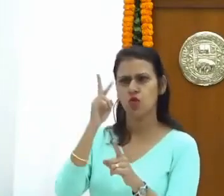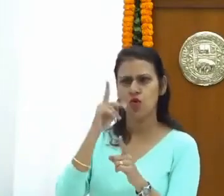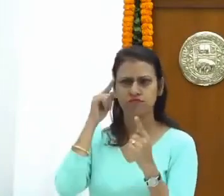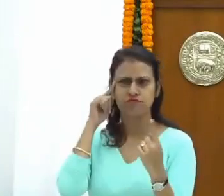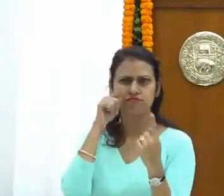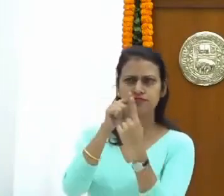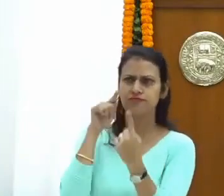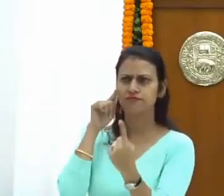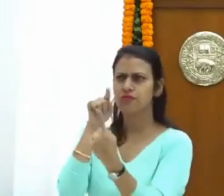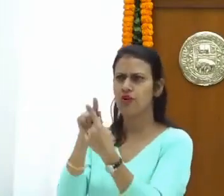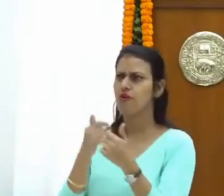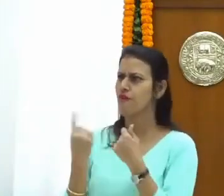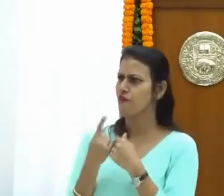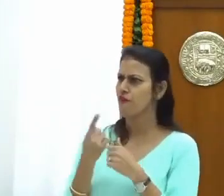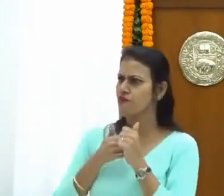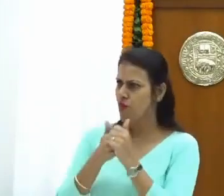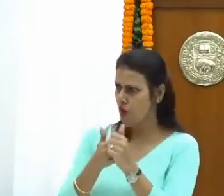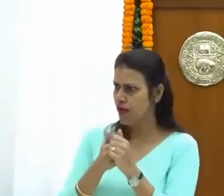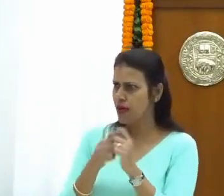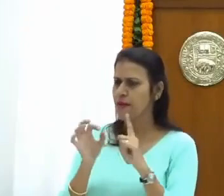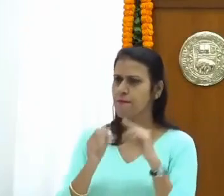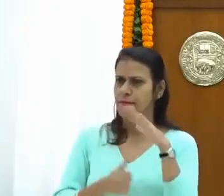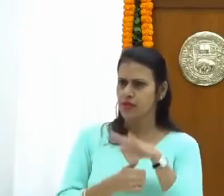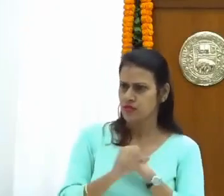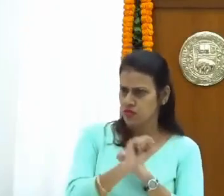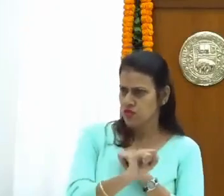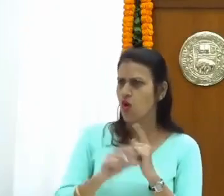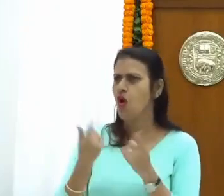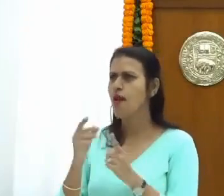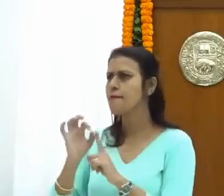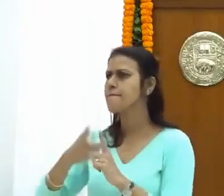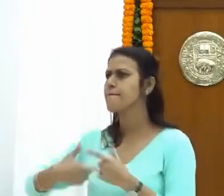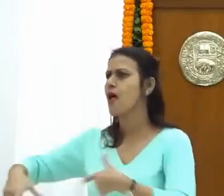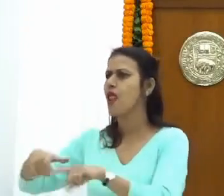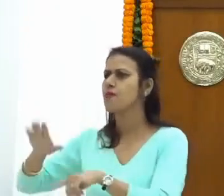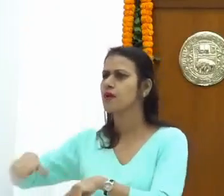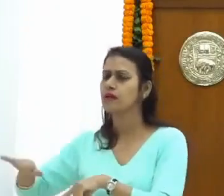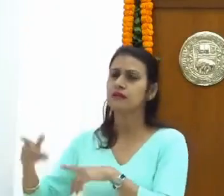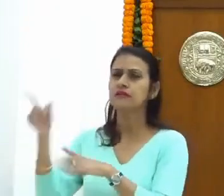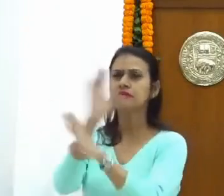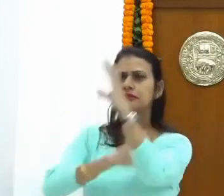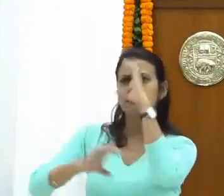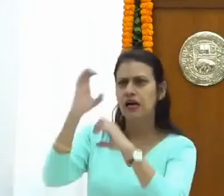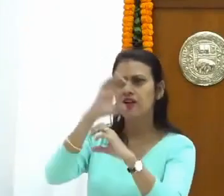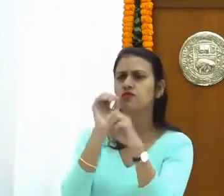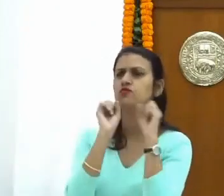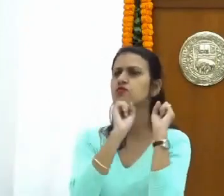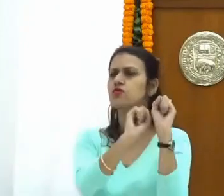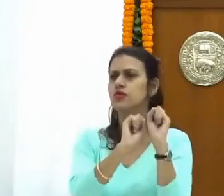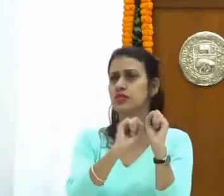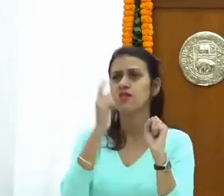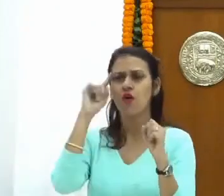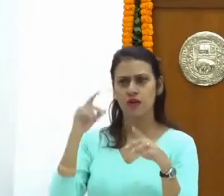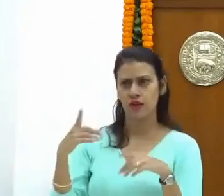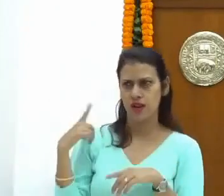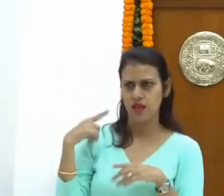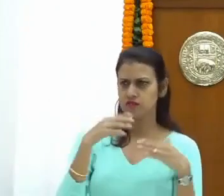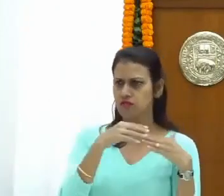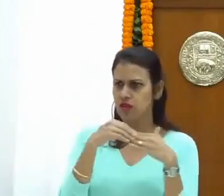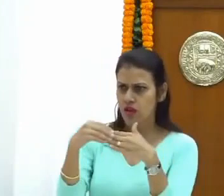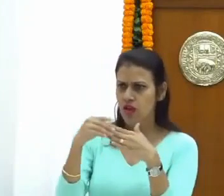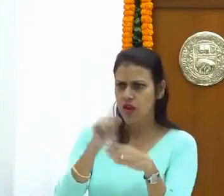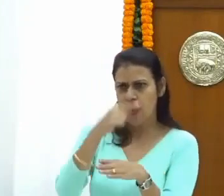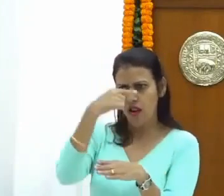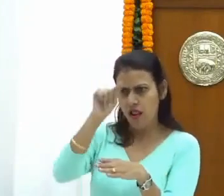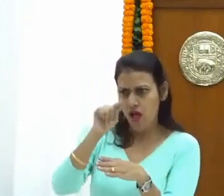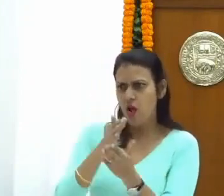only, either presidential or parliamentary, then we will be confused and may not be lead to appropriate and